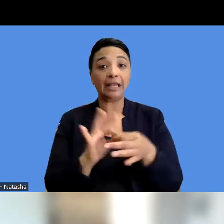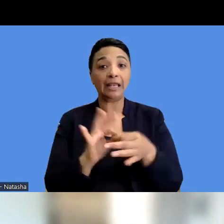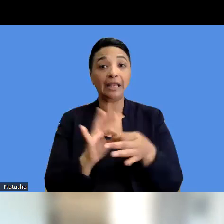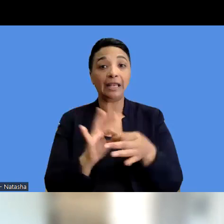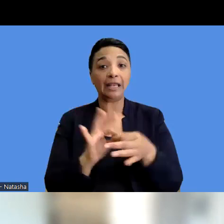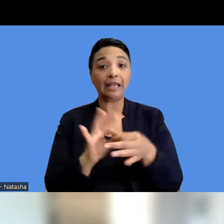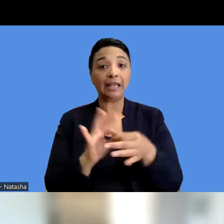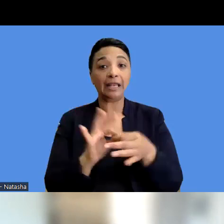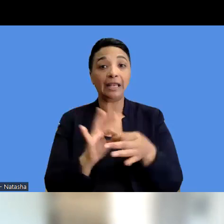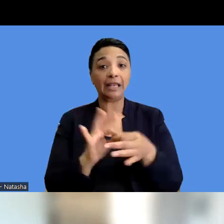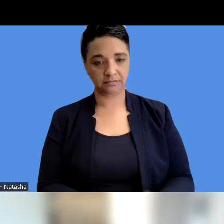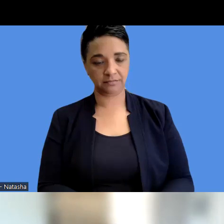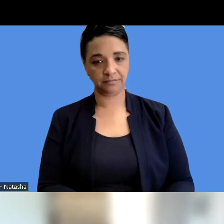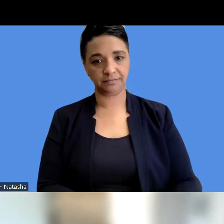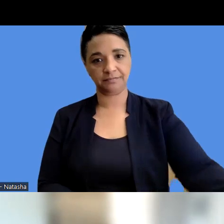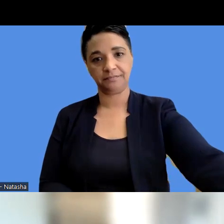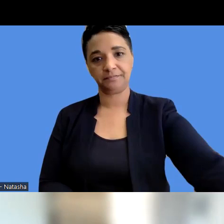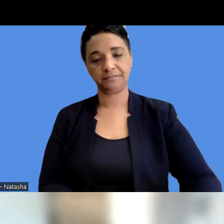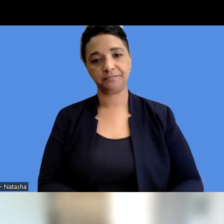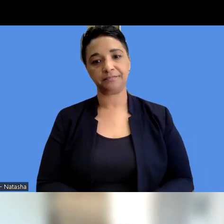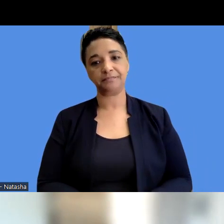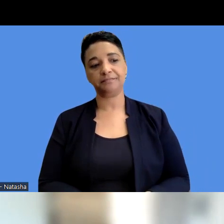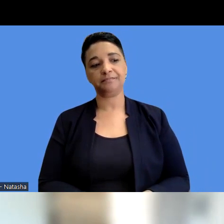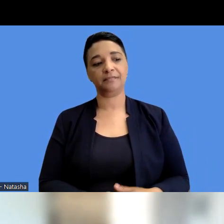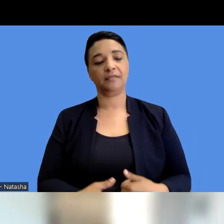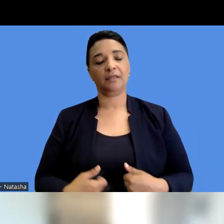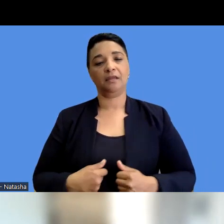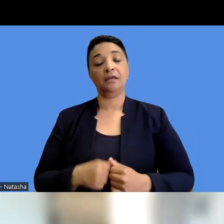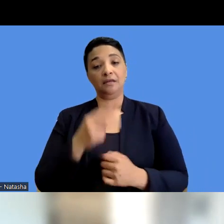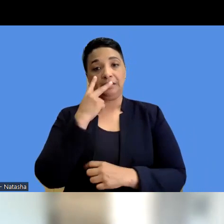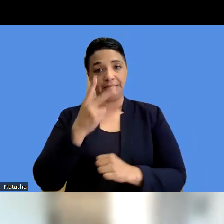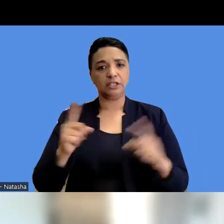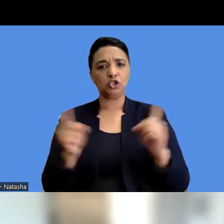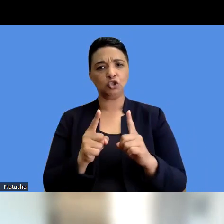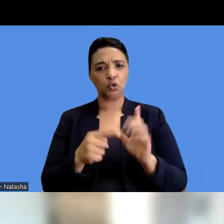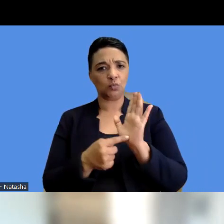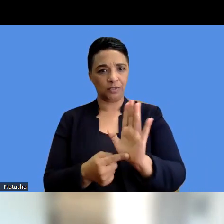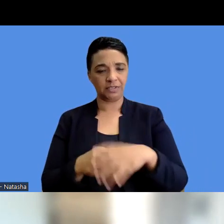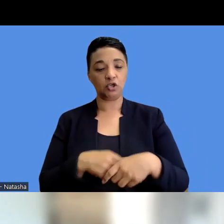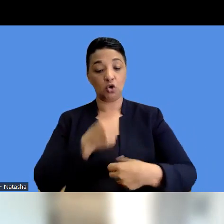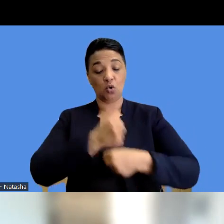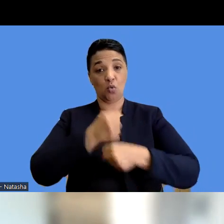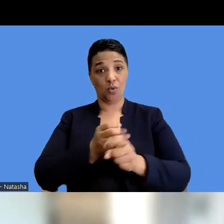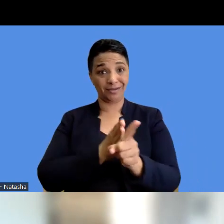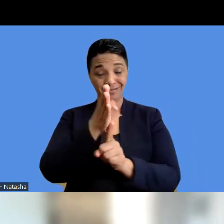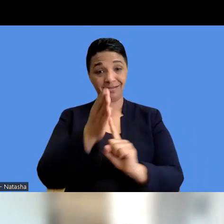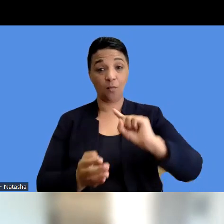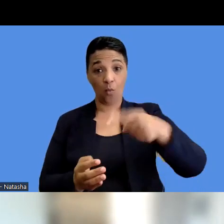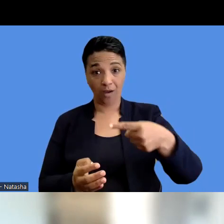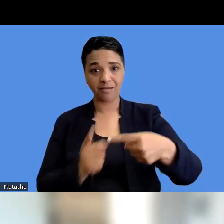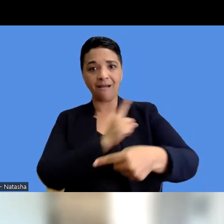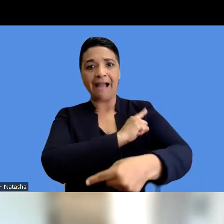disability inclusion in countries. So just to give you a sneak peek, for example, at Workstream 1, Capacity Strengthening